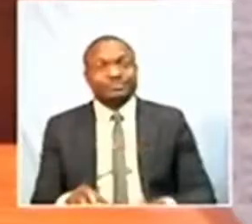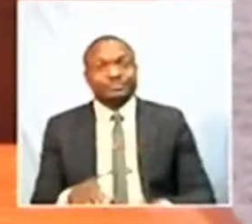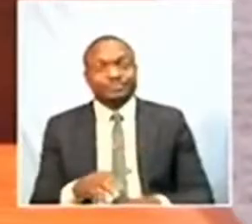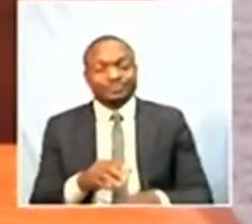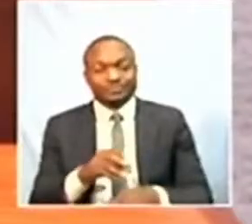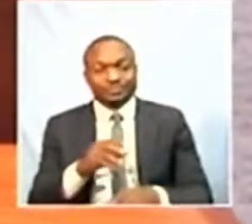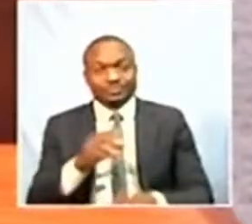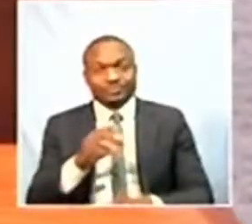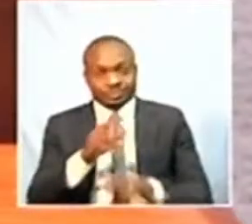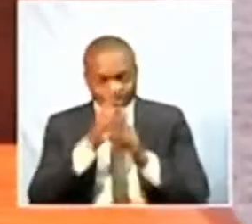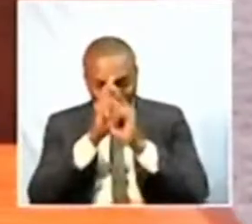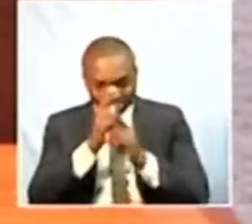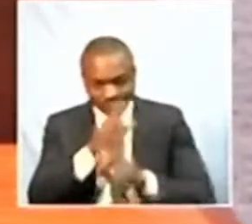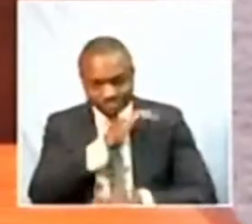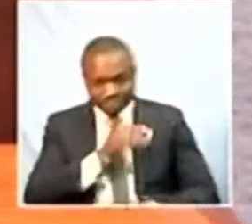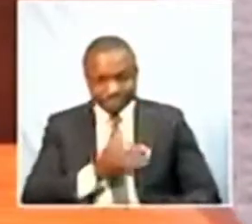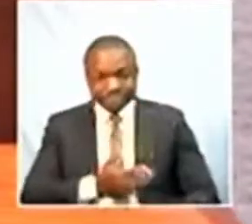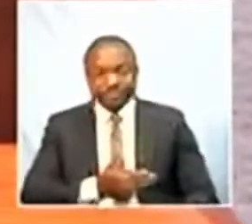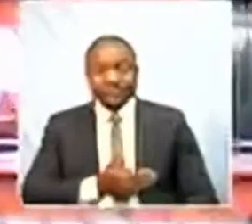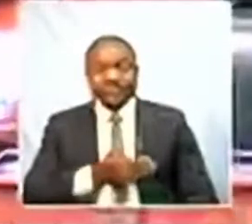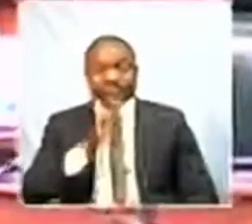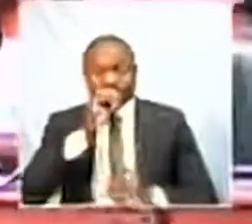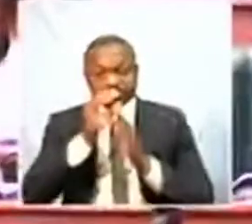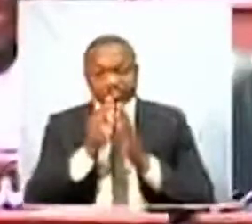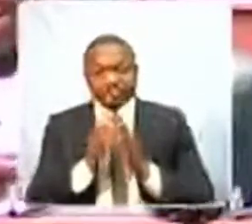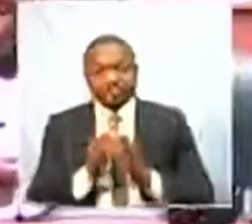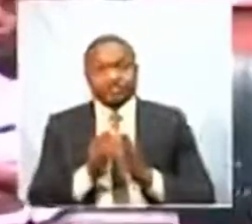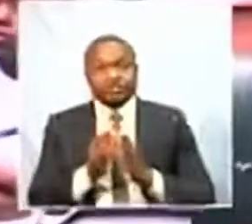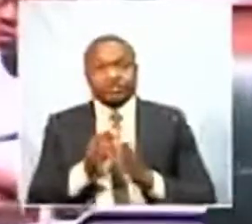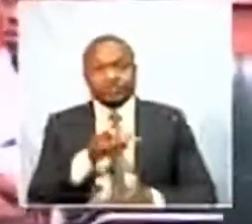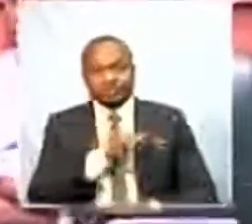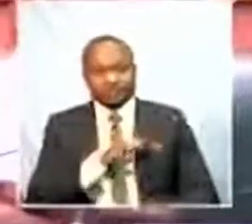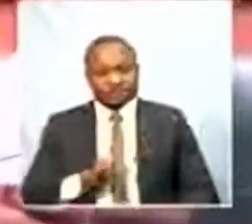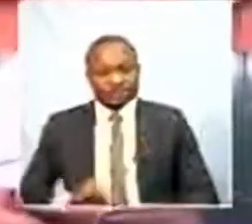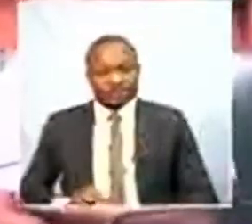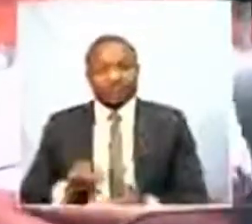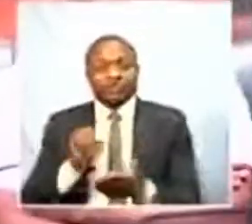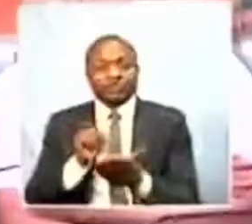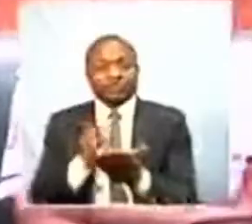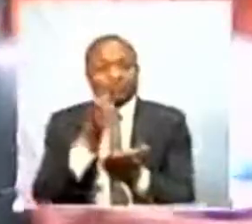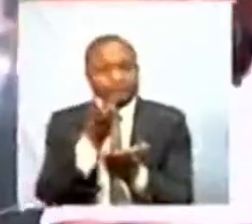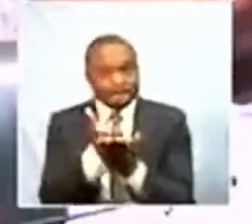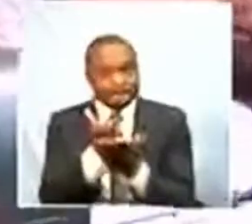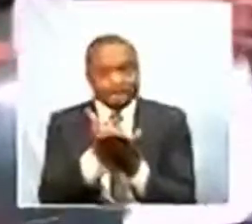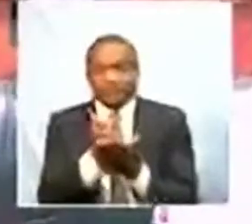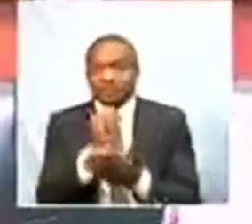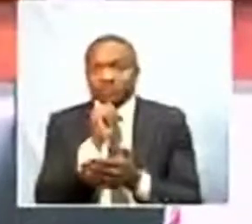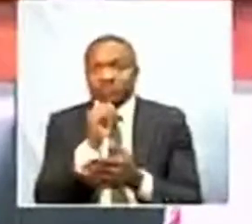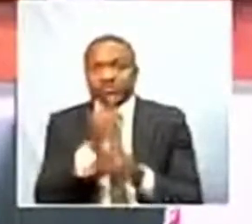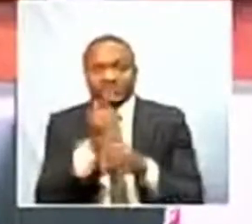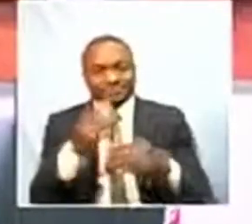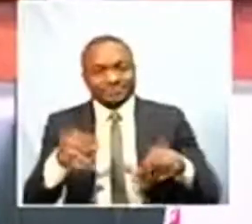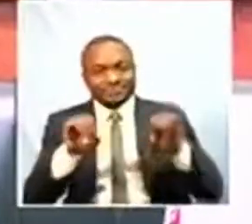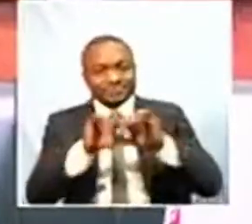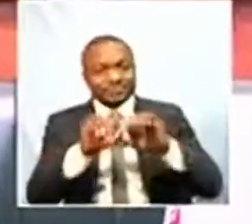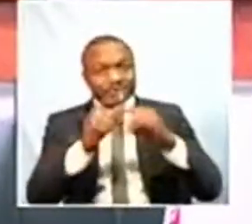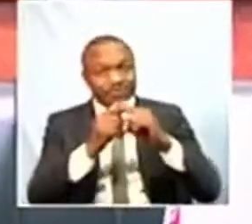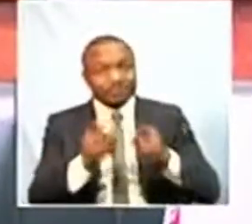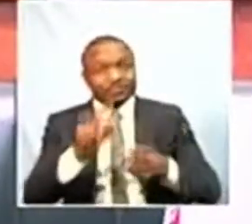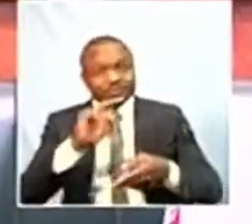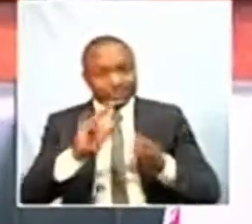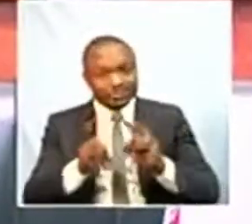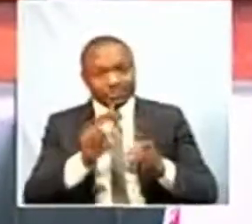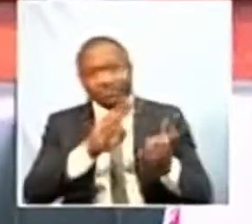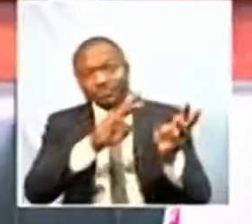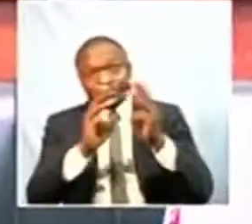Honorable Madam Speaker, distinguished members of Parliament, honorable members, this motion is not just important, it is urgent. Climate